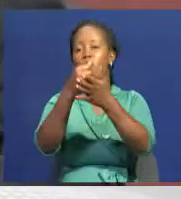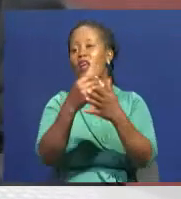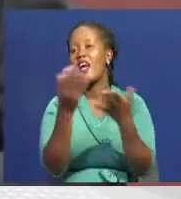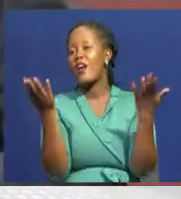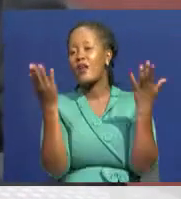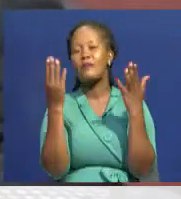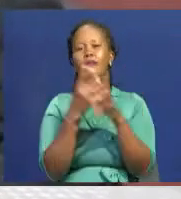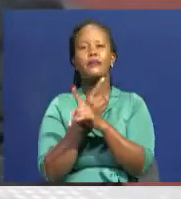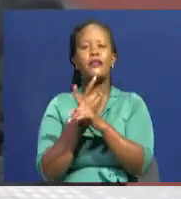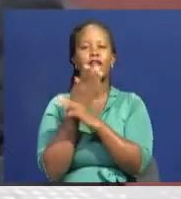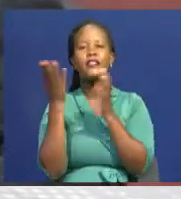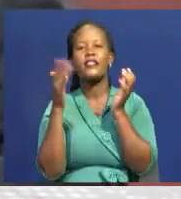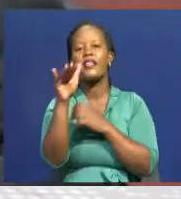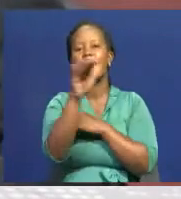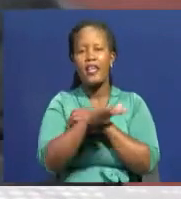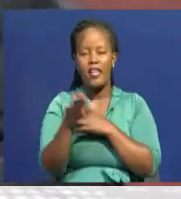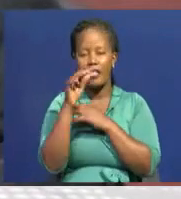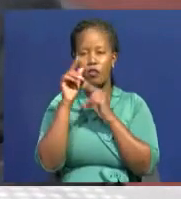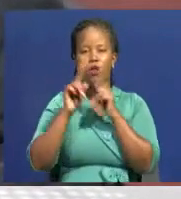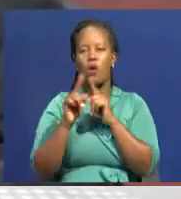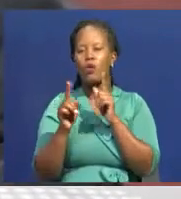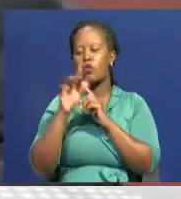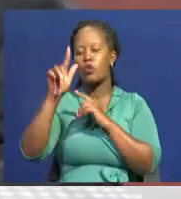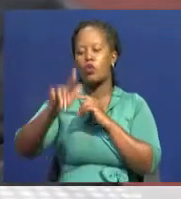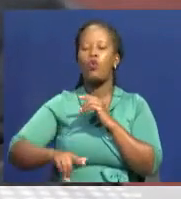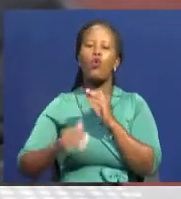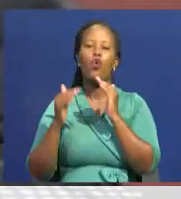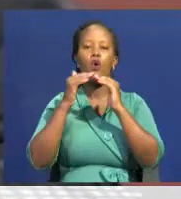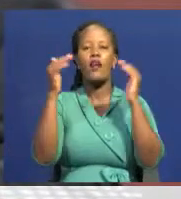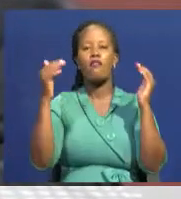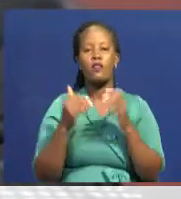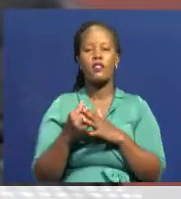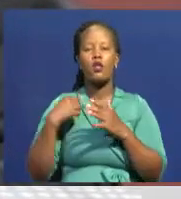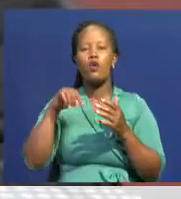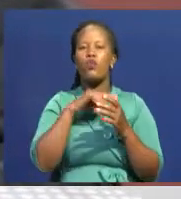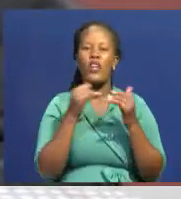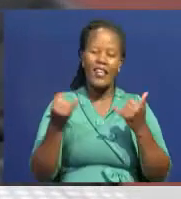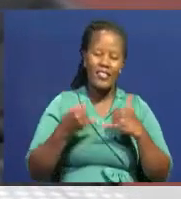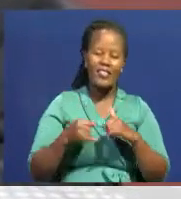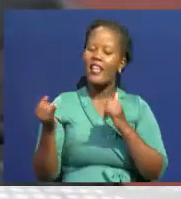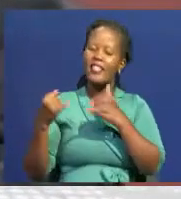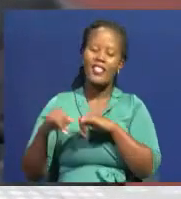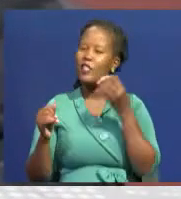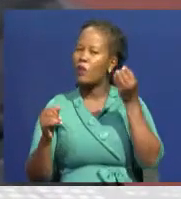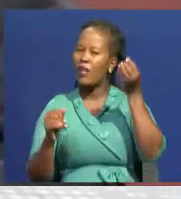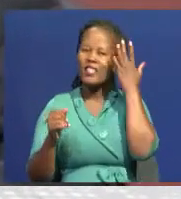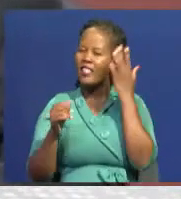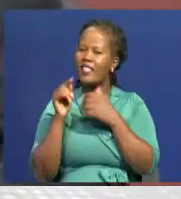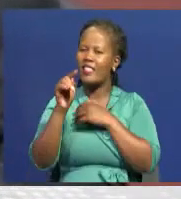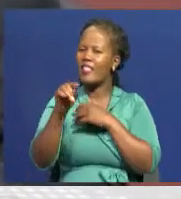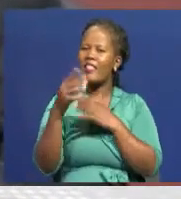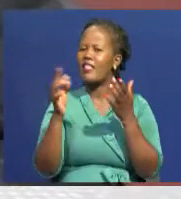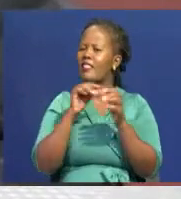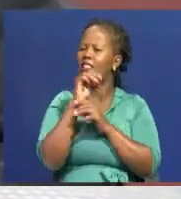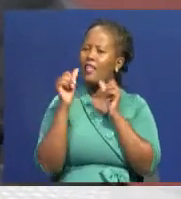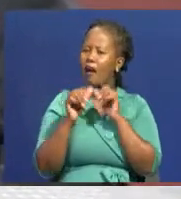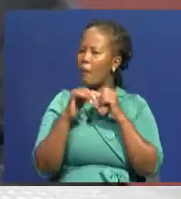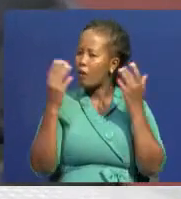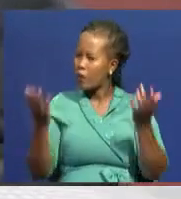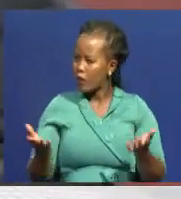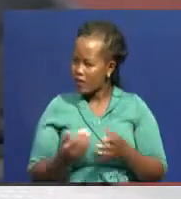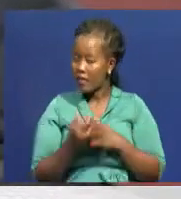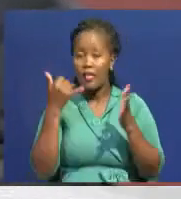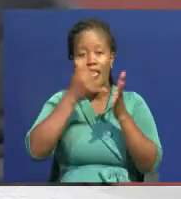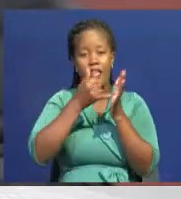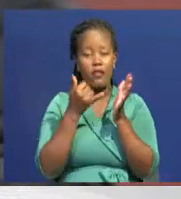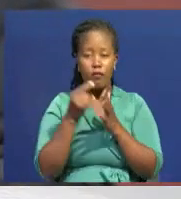levels. You can have sales reps at very low levels. So we are training those low levels to understand this market. What is it? What does it involve in terms